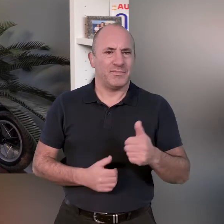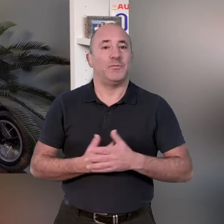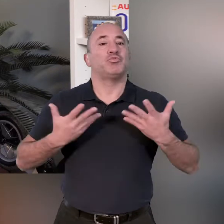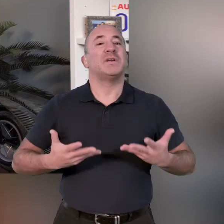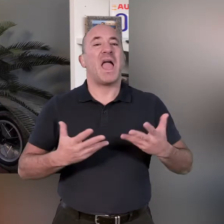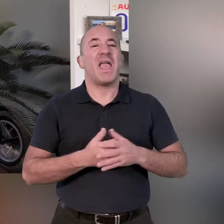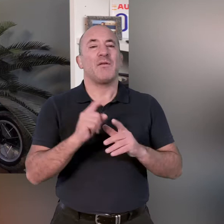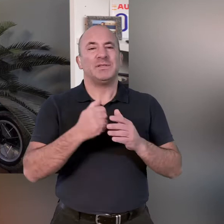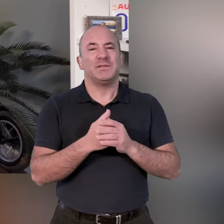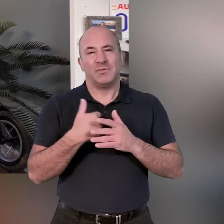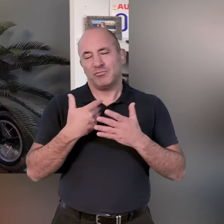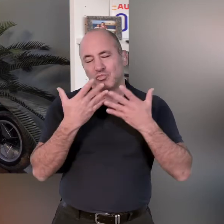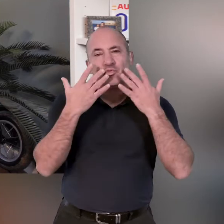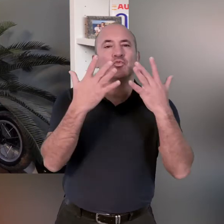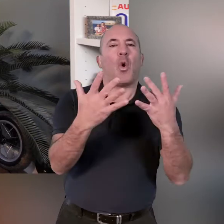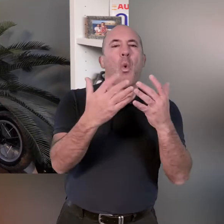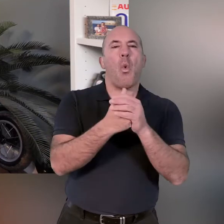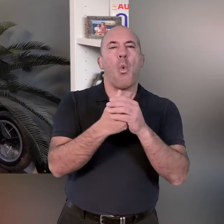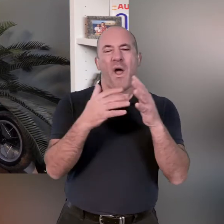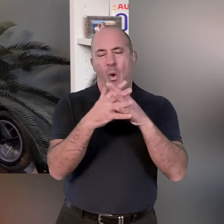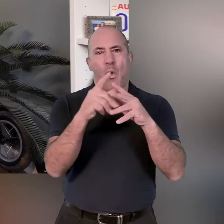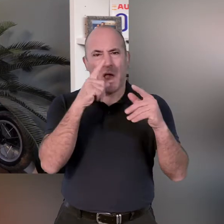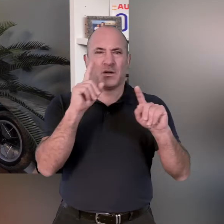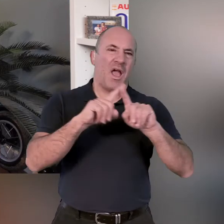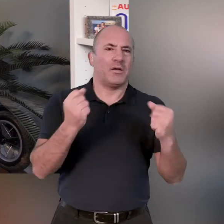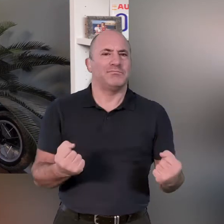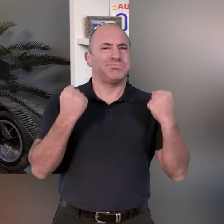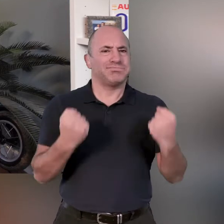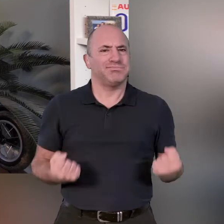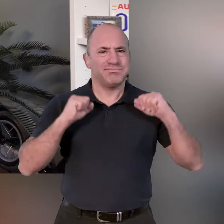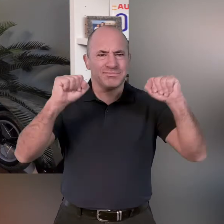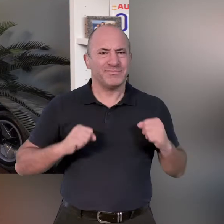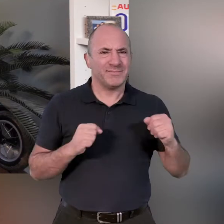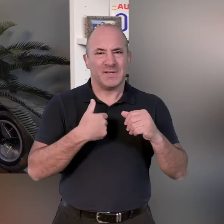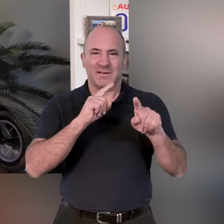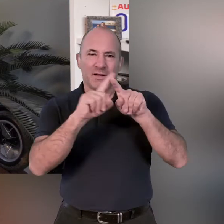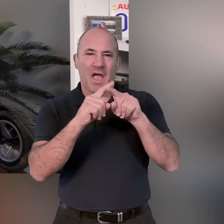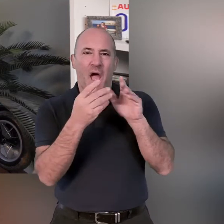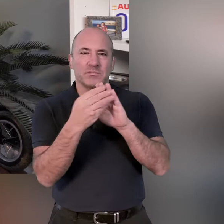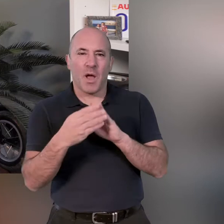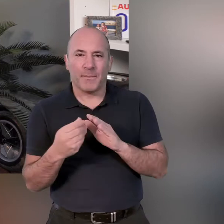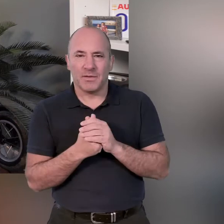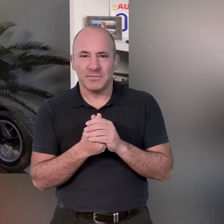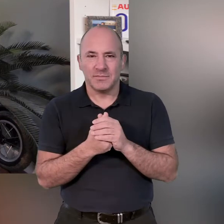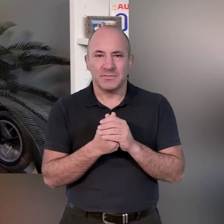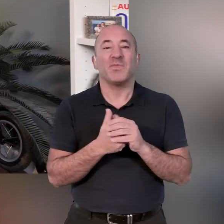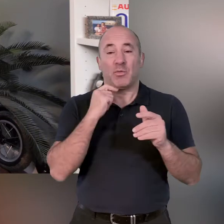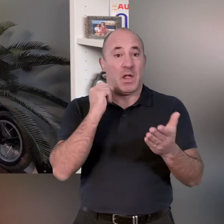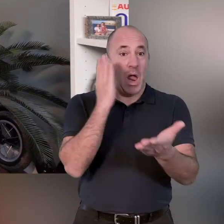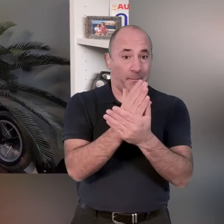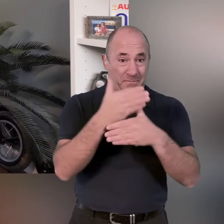So in today's session, I'm going to be giving you some examples of how you can do resistance training. I'm going to give a few